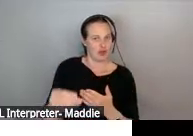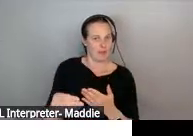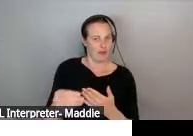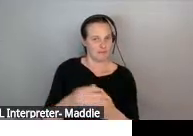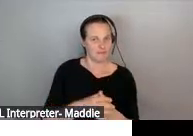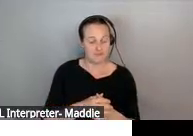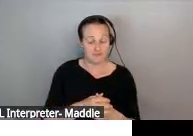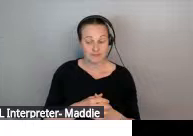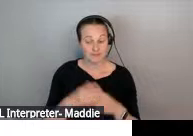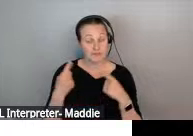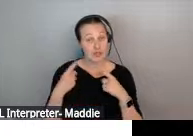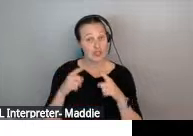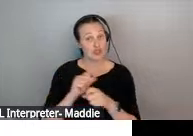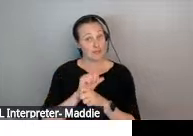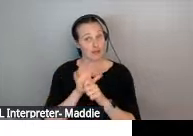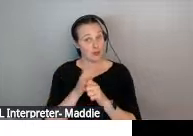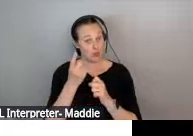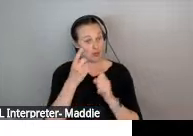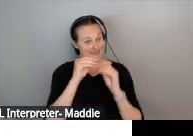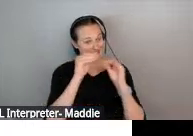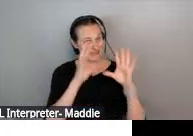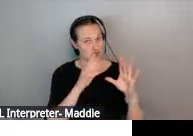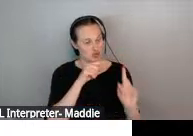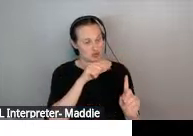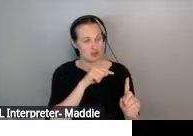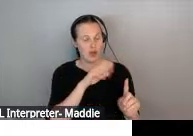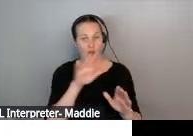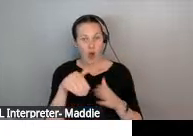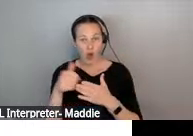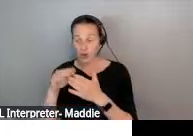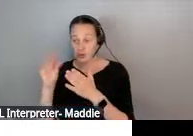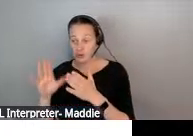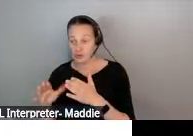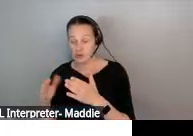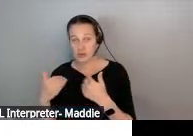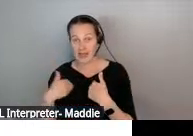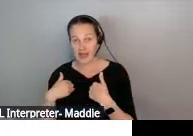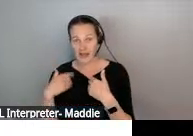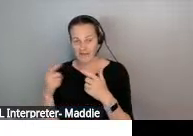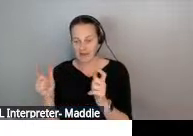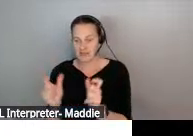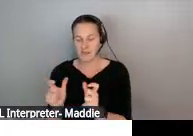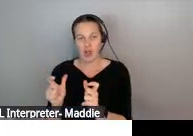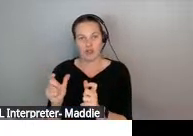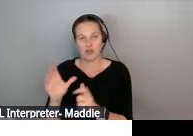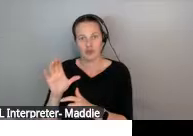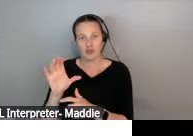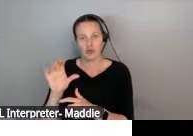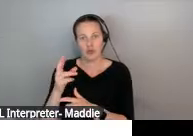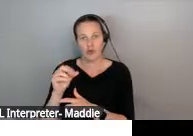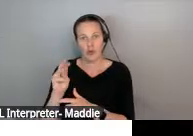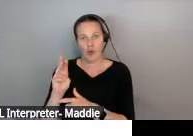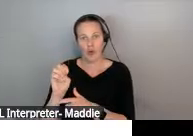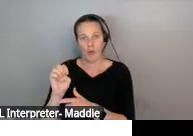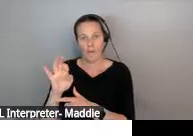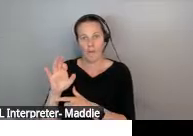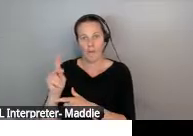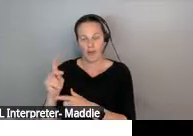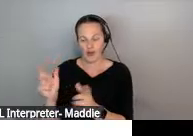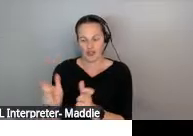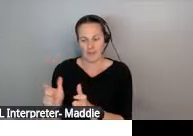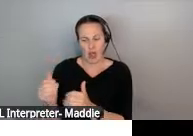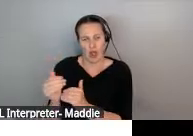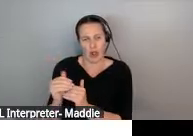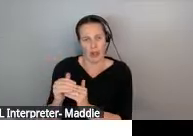the pandemic, we had a teacher who said all of the students got the smallest size Chromebook possible. I was requesting a lot of extra equipment